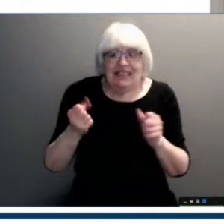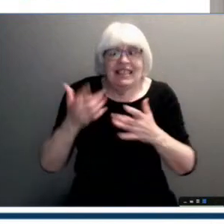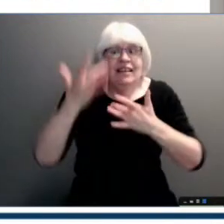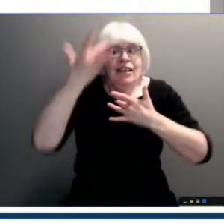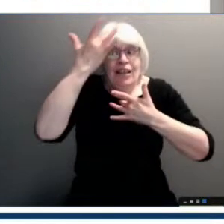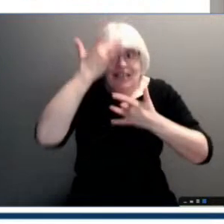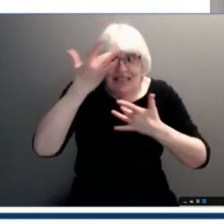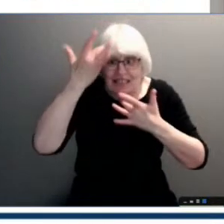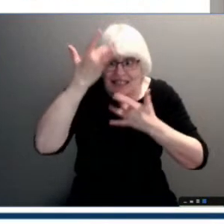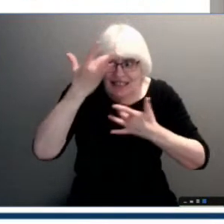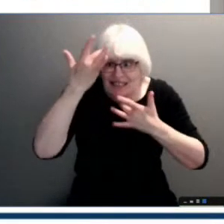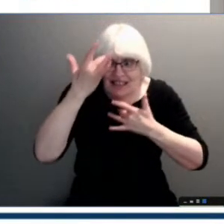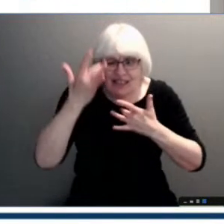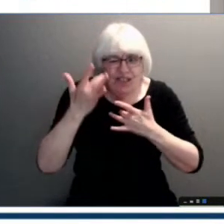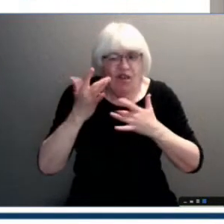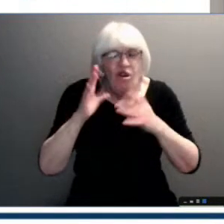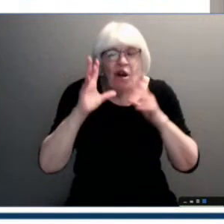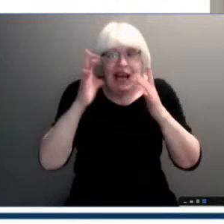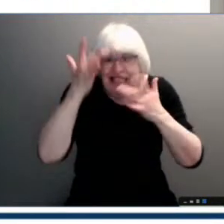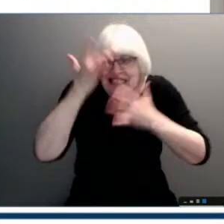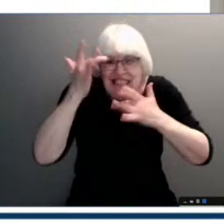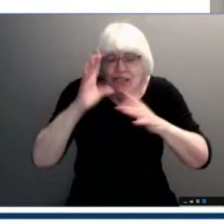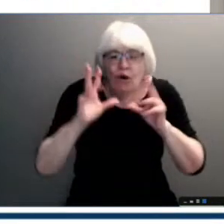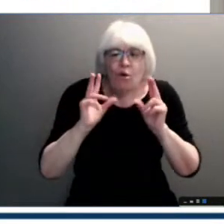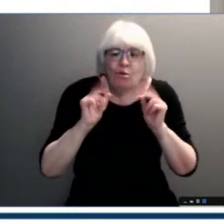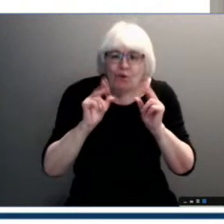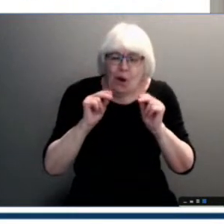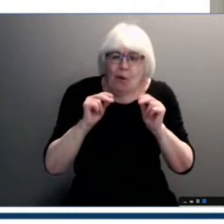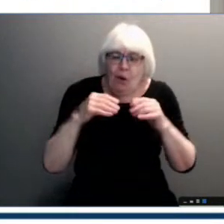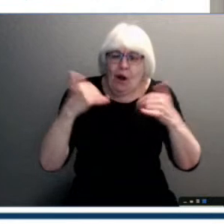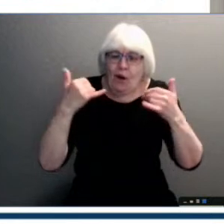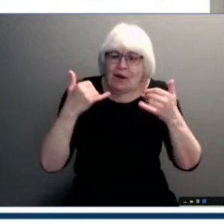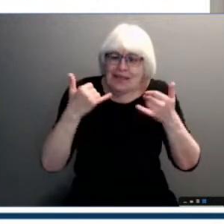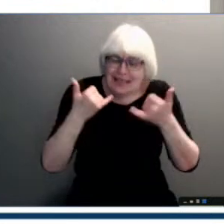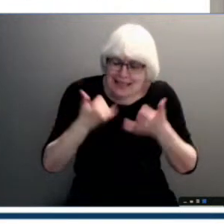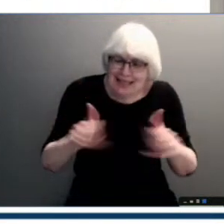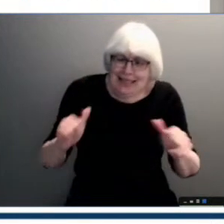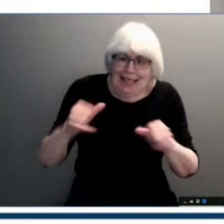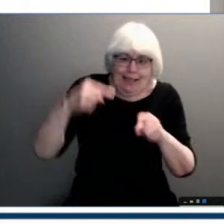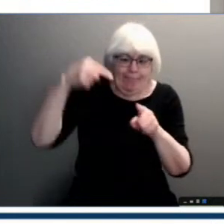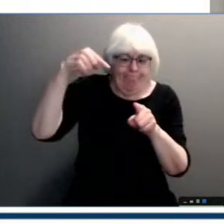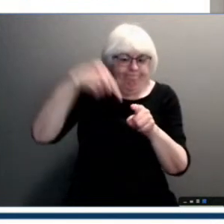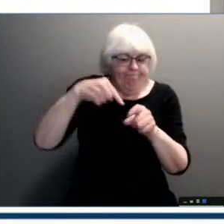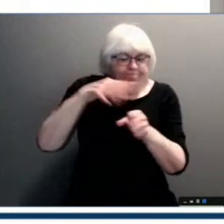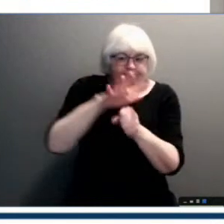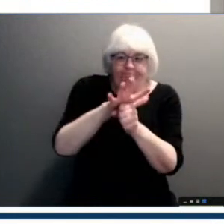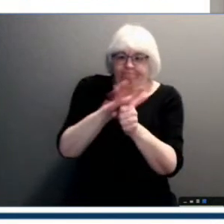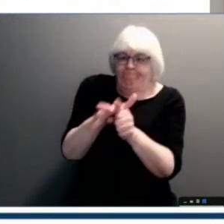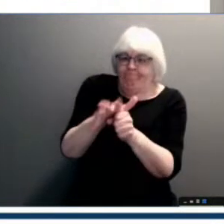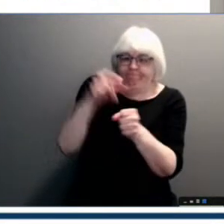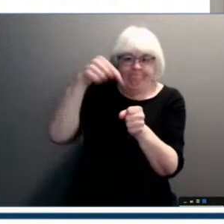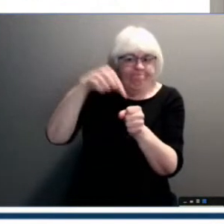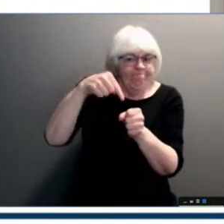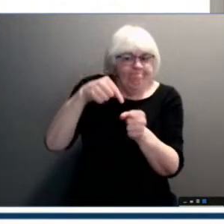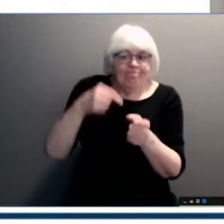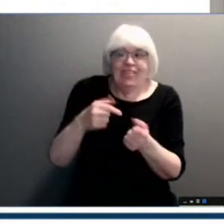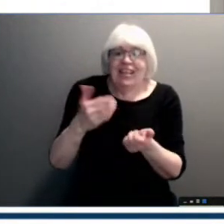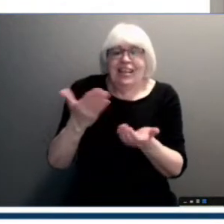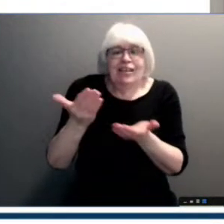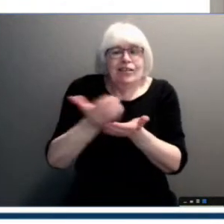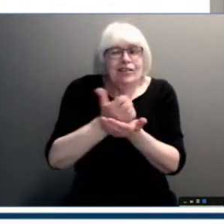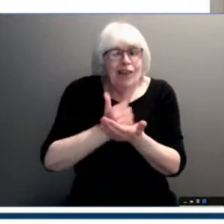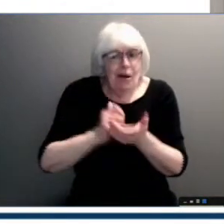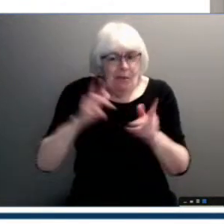it's still COVID. And I hear that there are those who still think that COVID is a conspiracy.